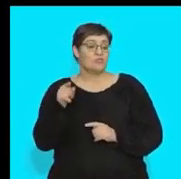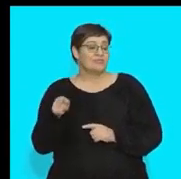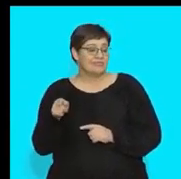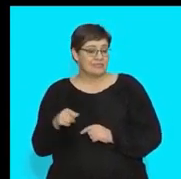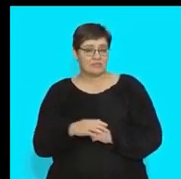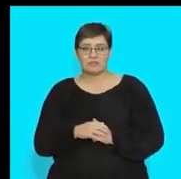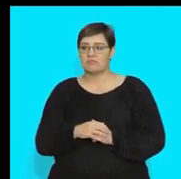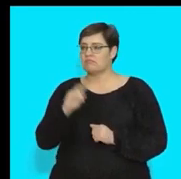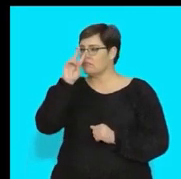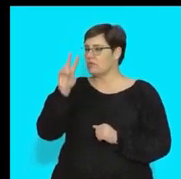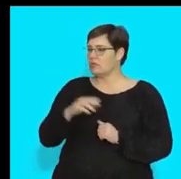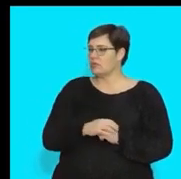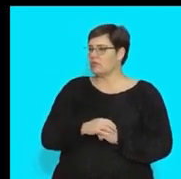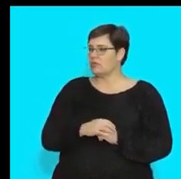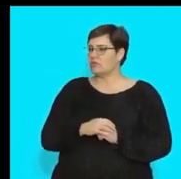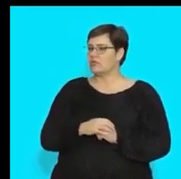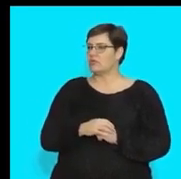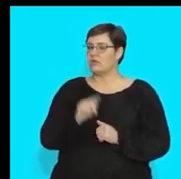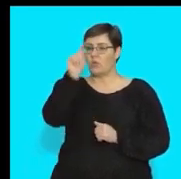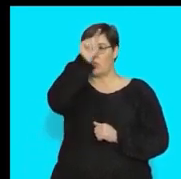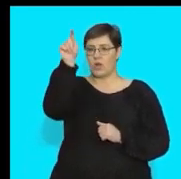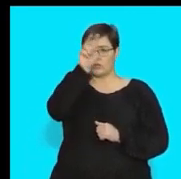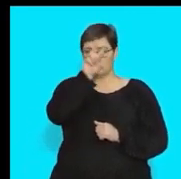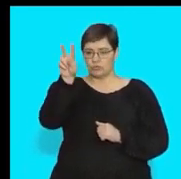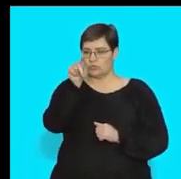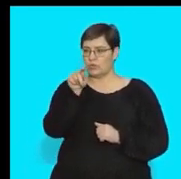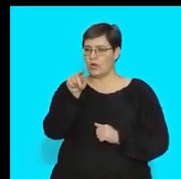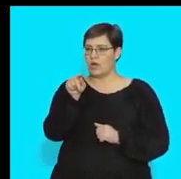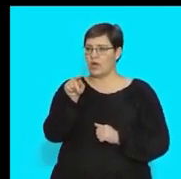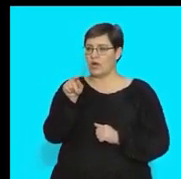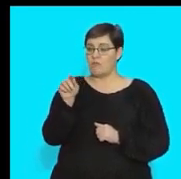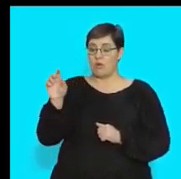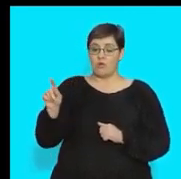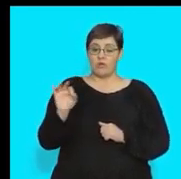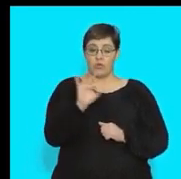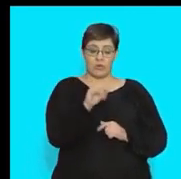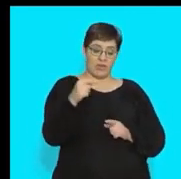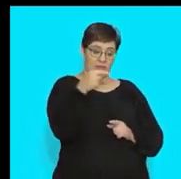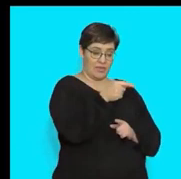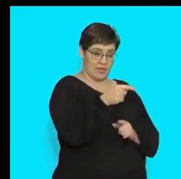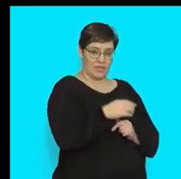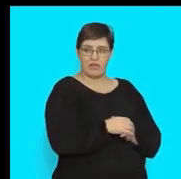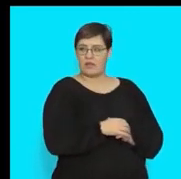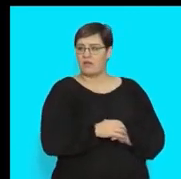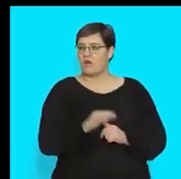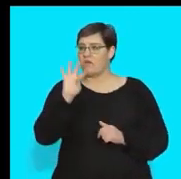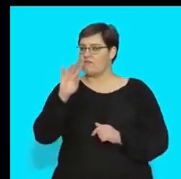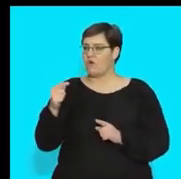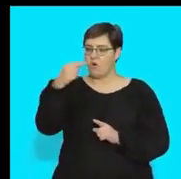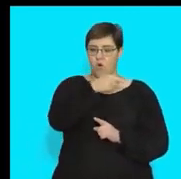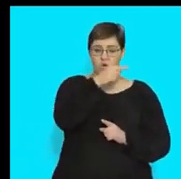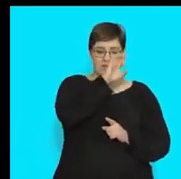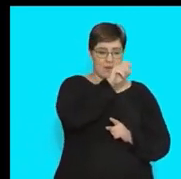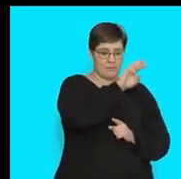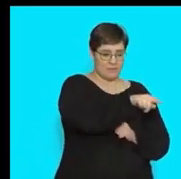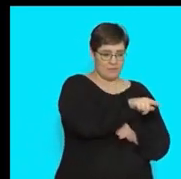tissue over here, now if we have a look, that's 1, that's 2. Number 3 goes to there.